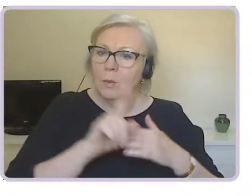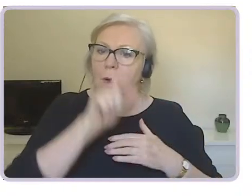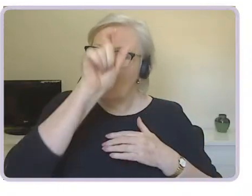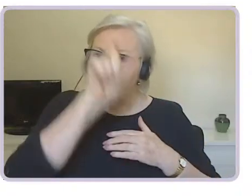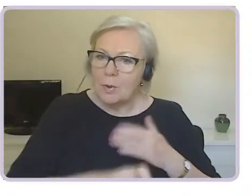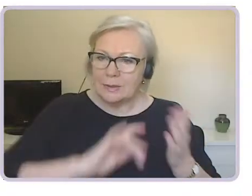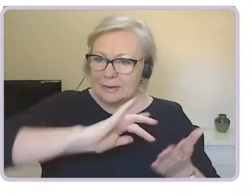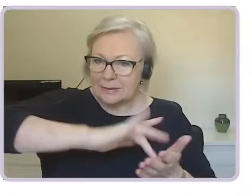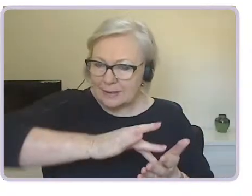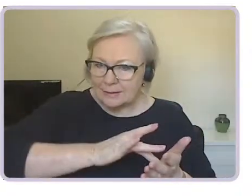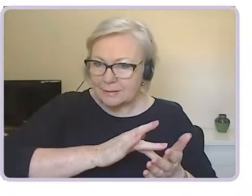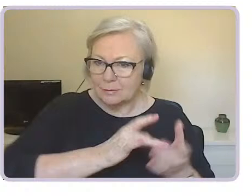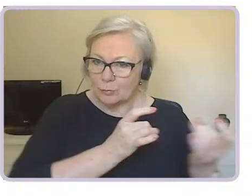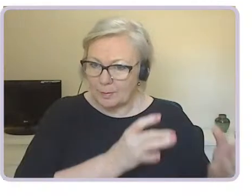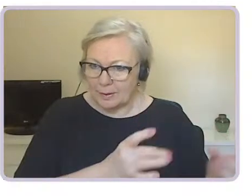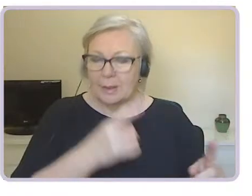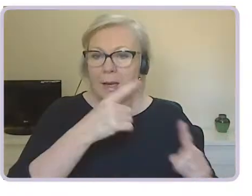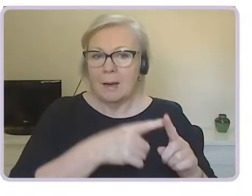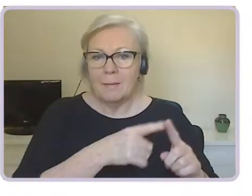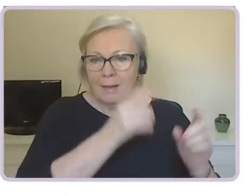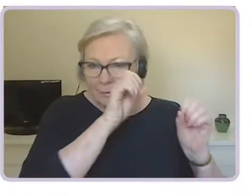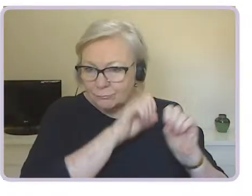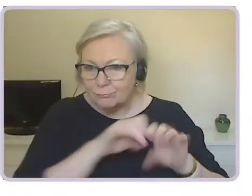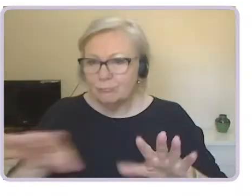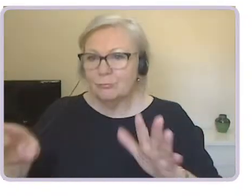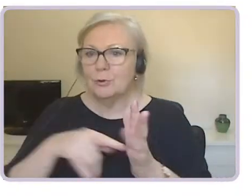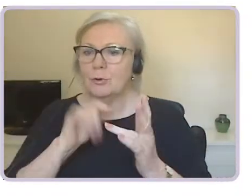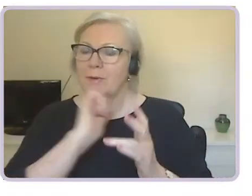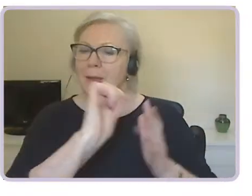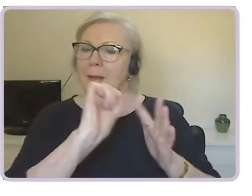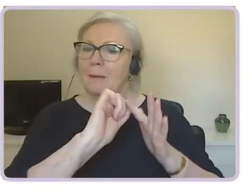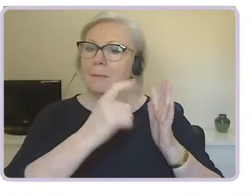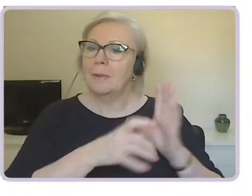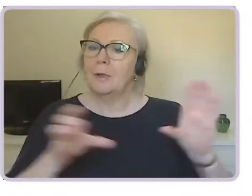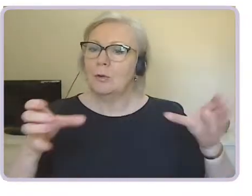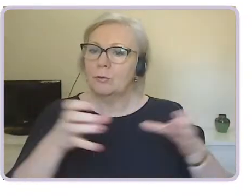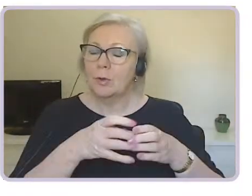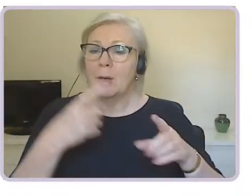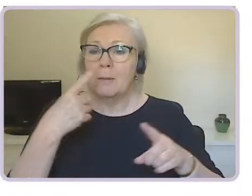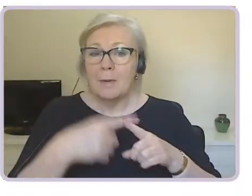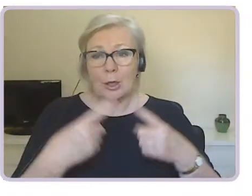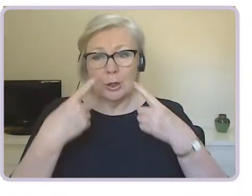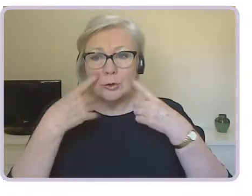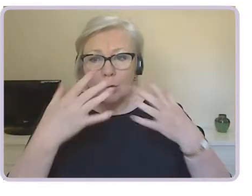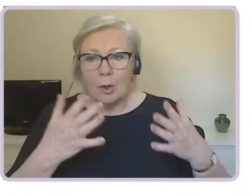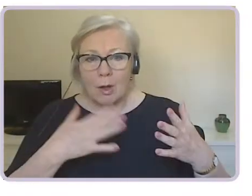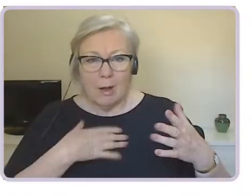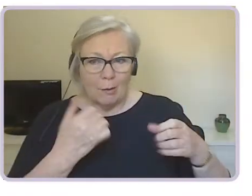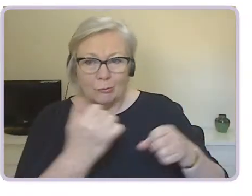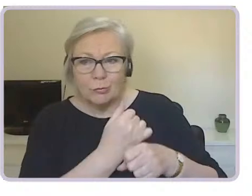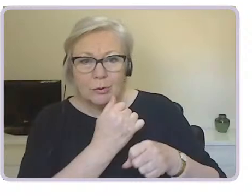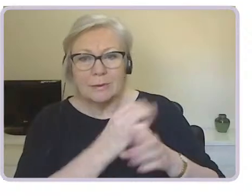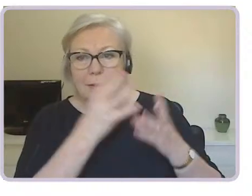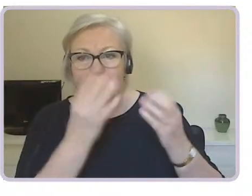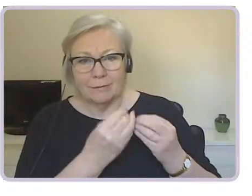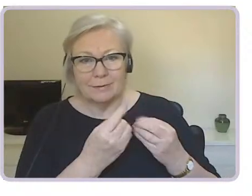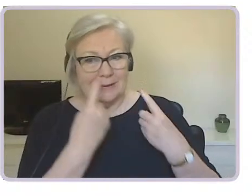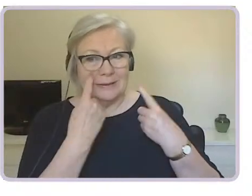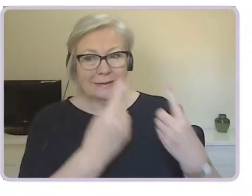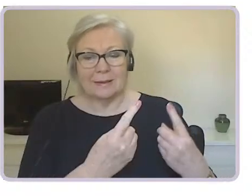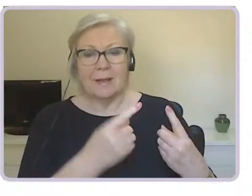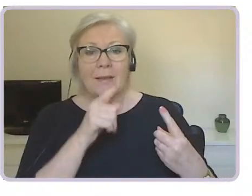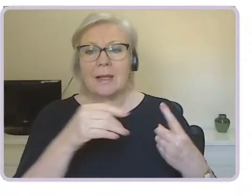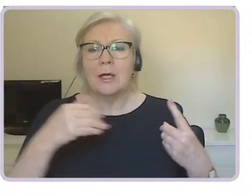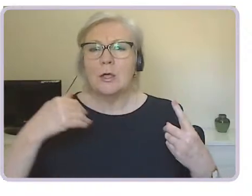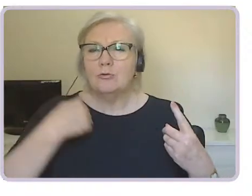and taking that out to their peer groups. But it's also an example of our products in progress. So what you just saw is a draft clip of